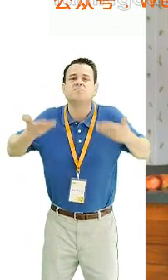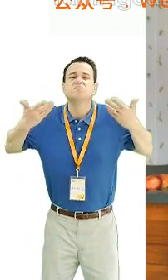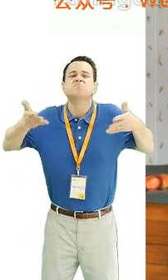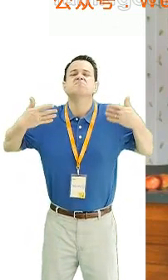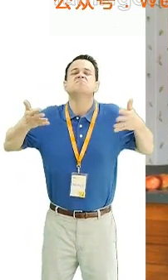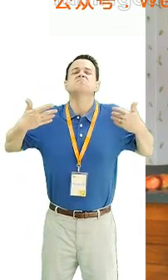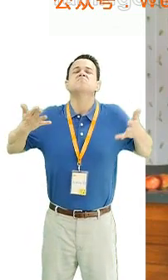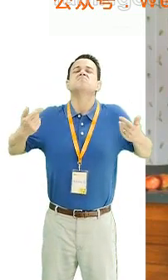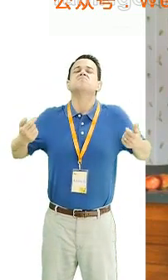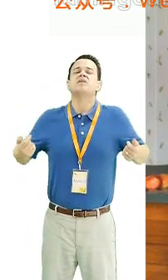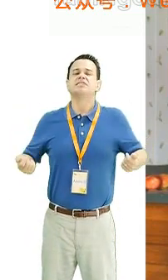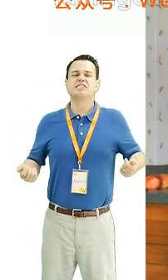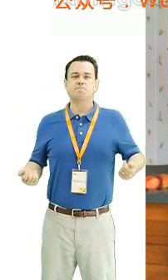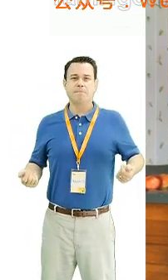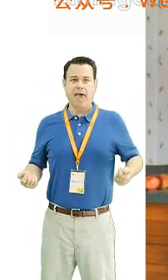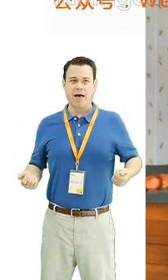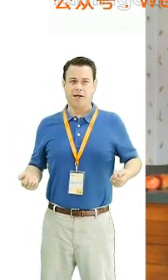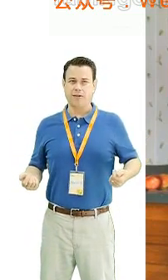to